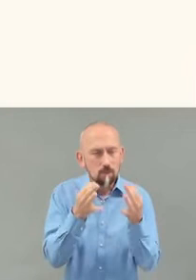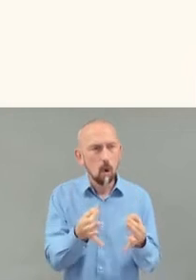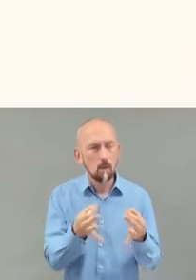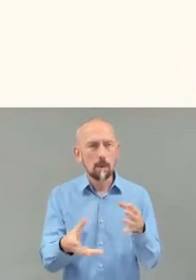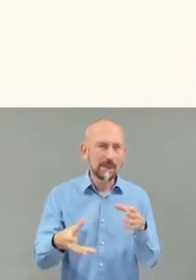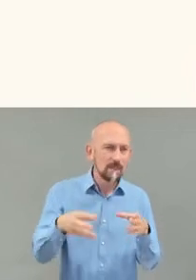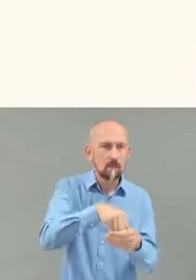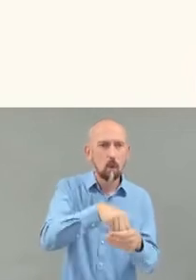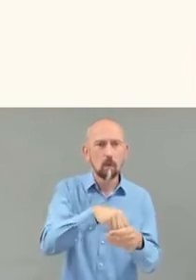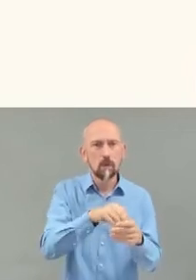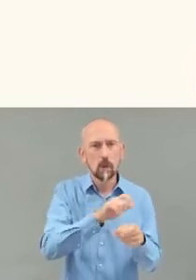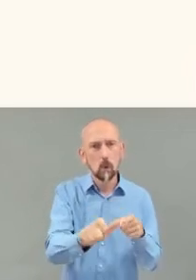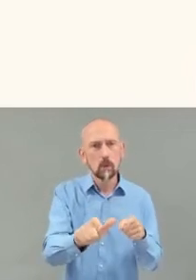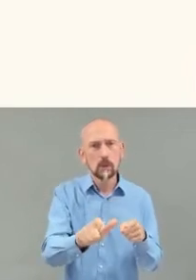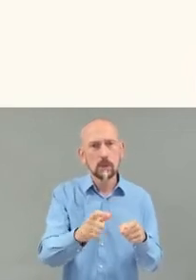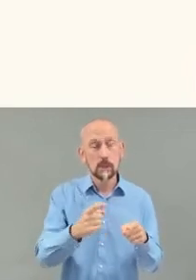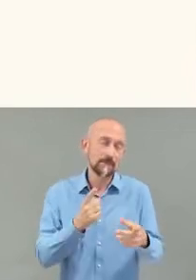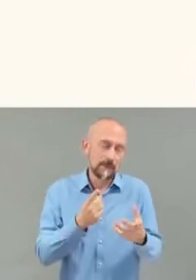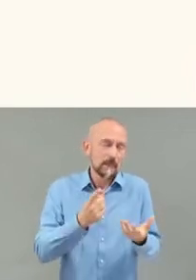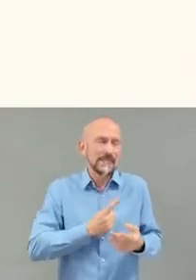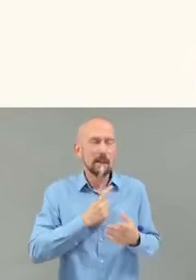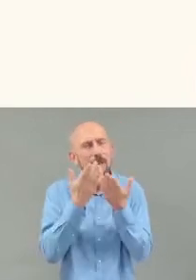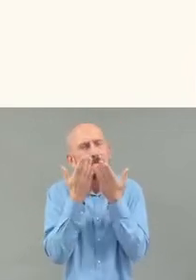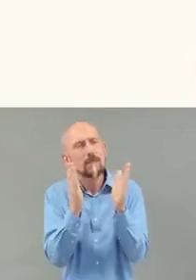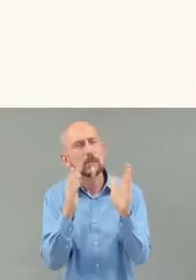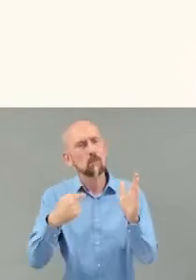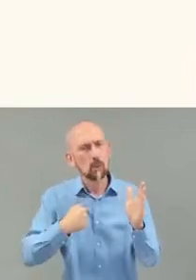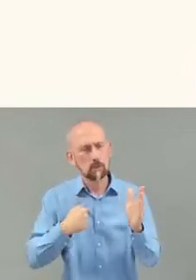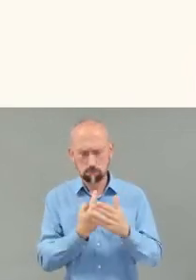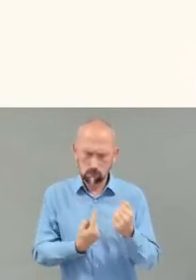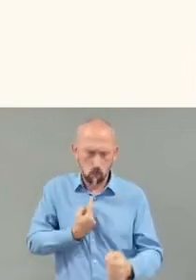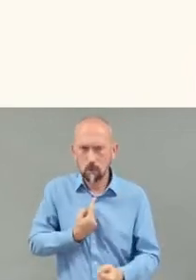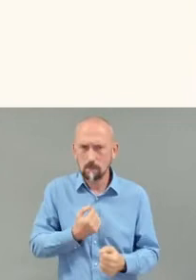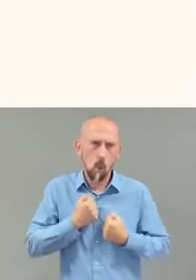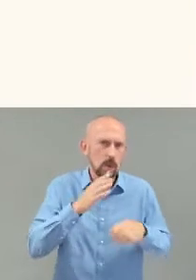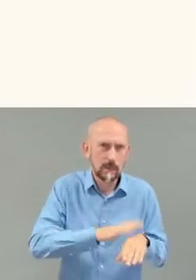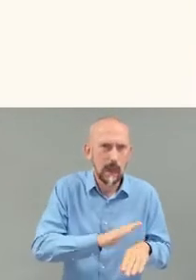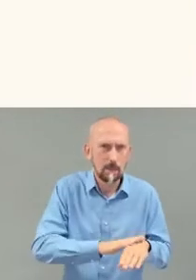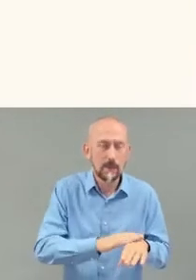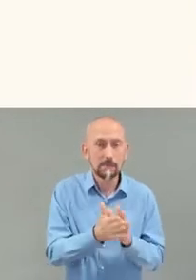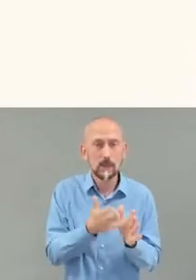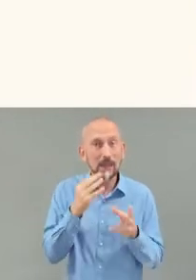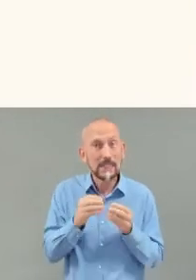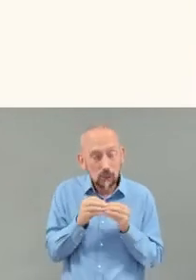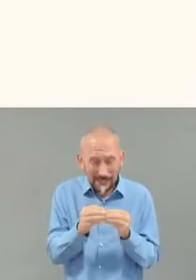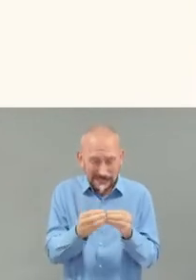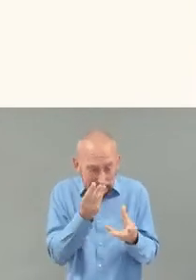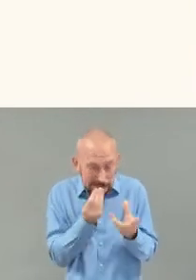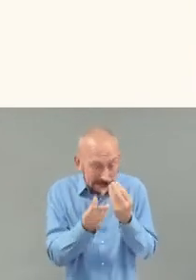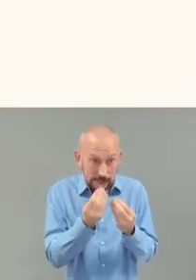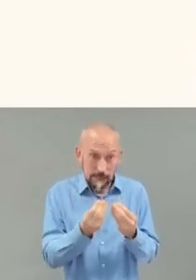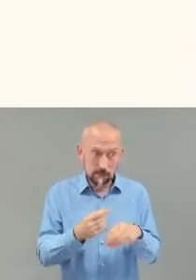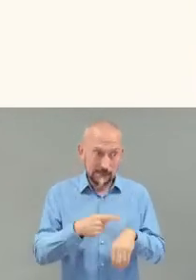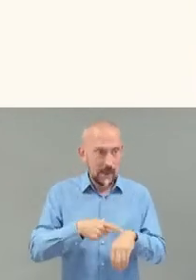was doing the Facebook side of things completely independently and in my own time, which as a trainee you don't have much of.